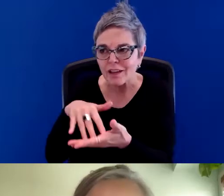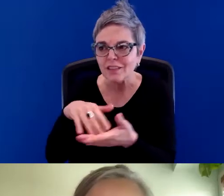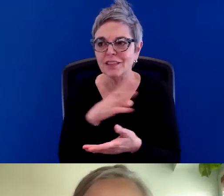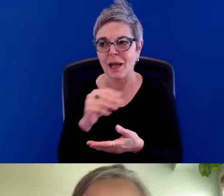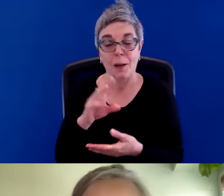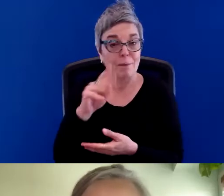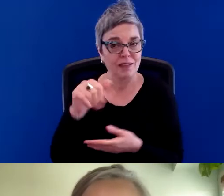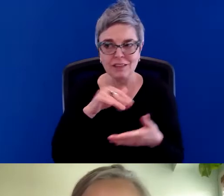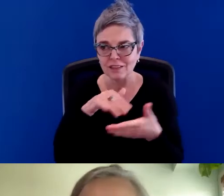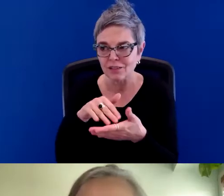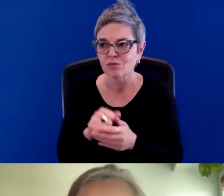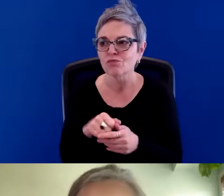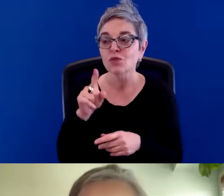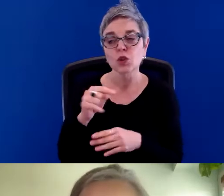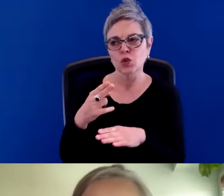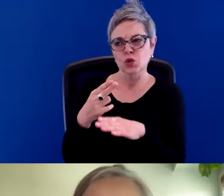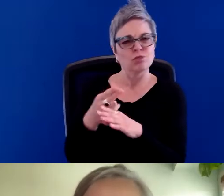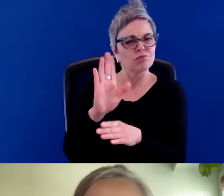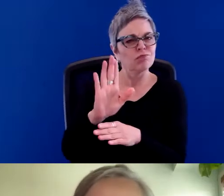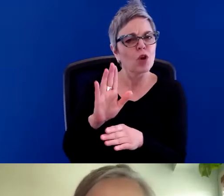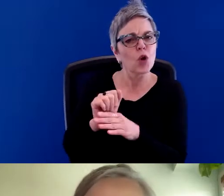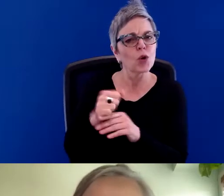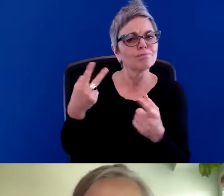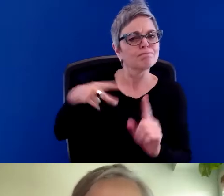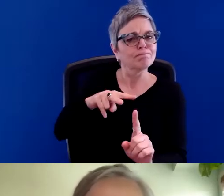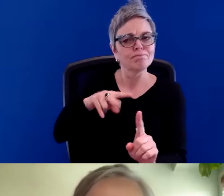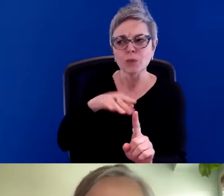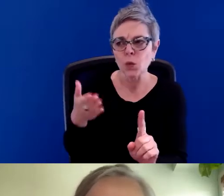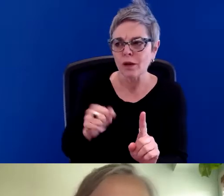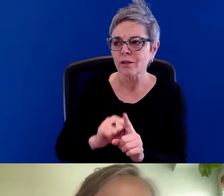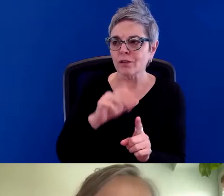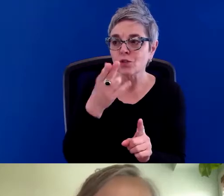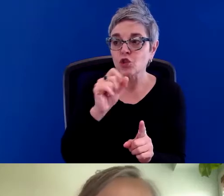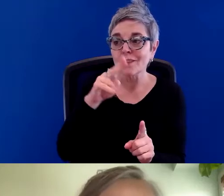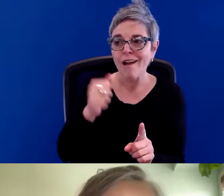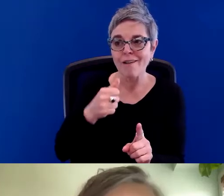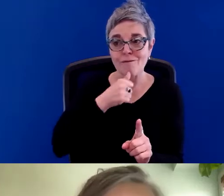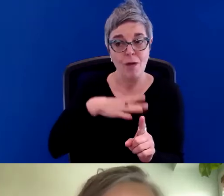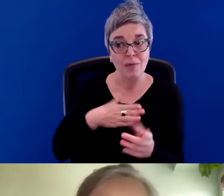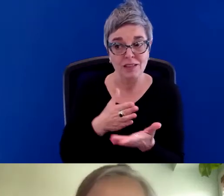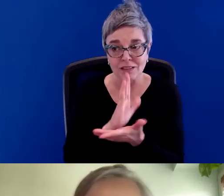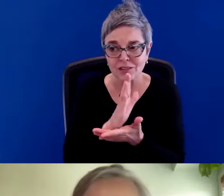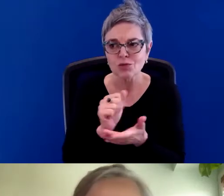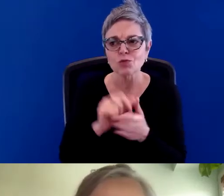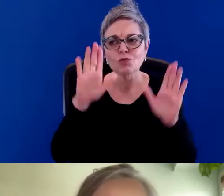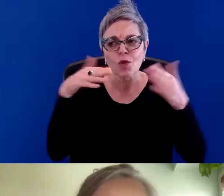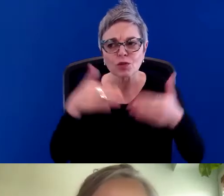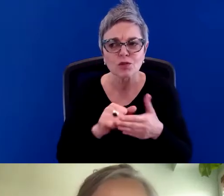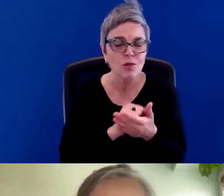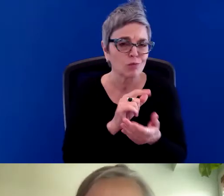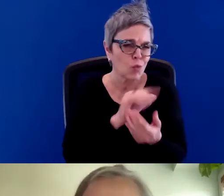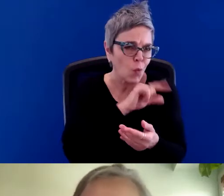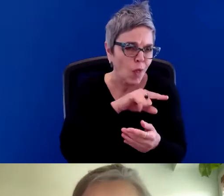to explore Latina, Latino, and Latinx cultural health experiences, journalism, and media